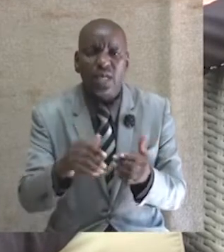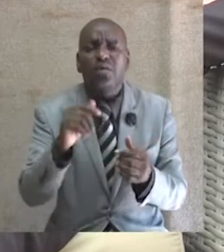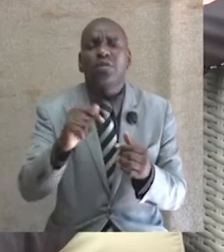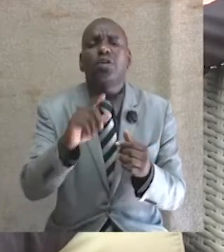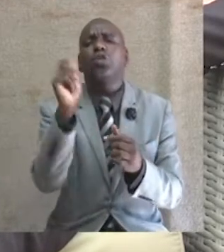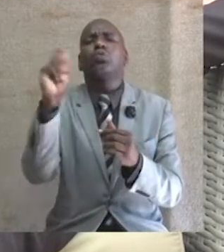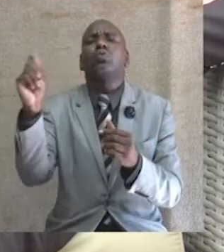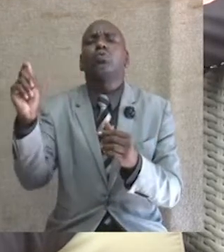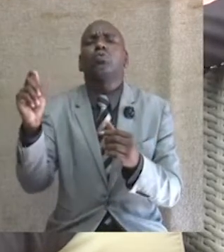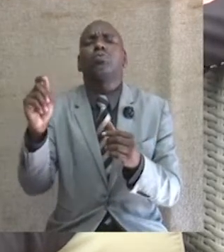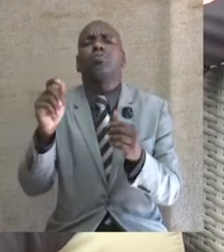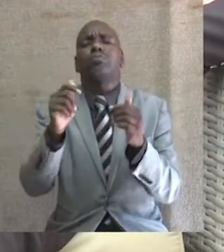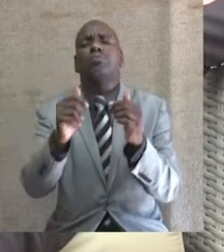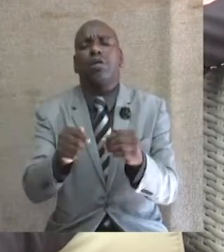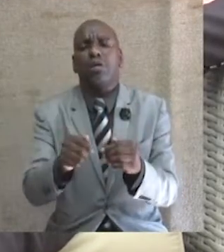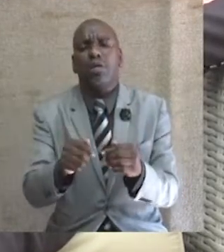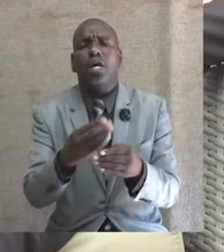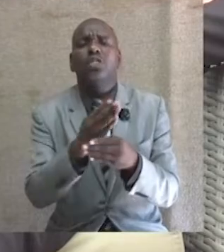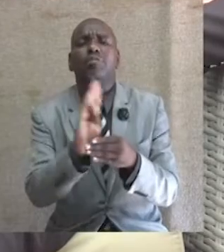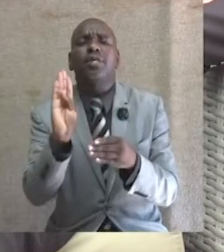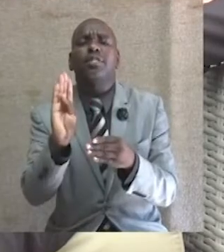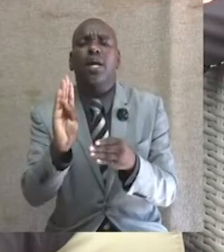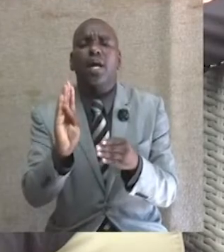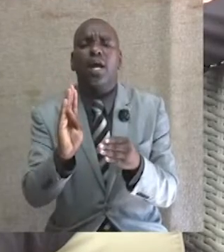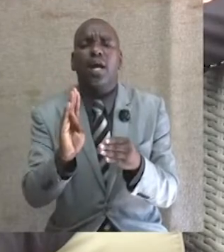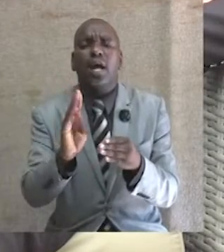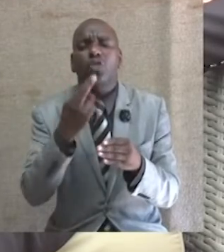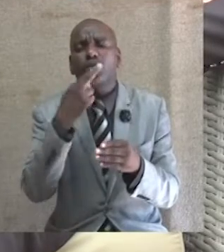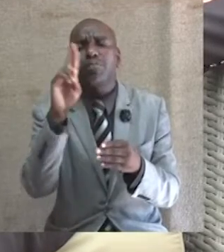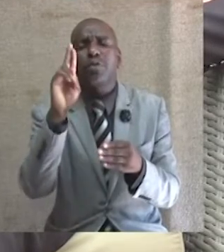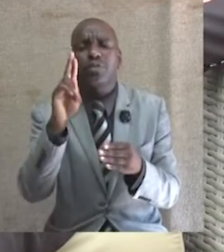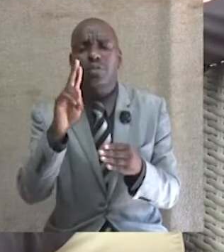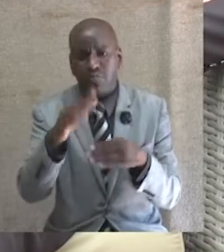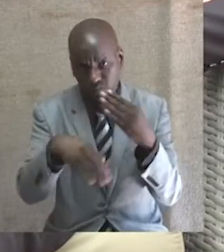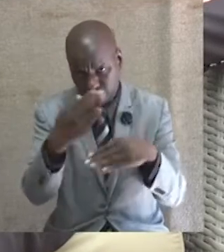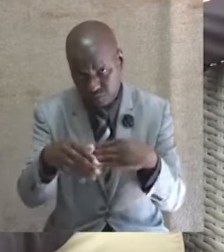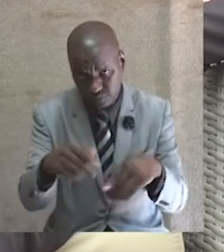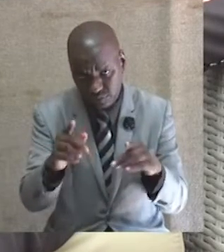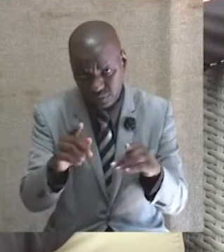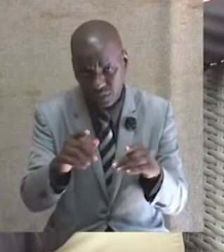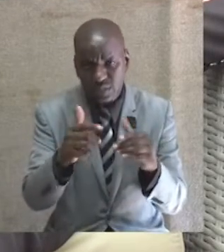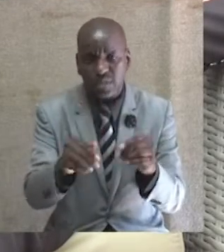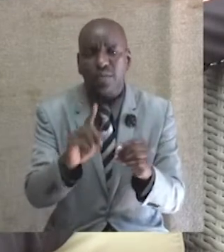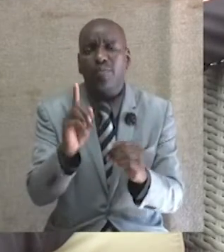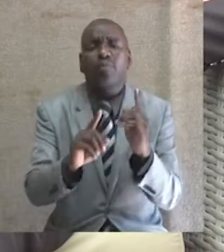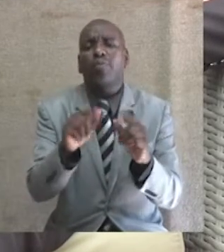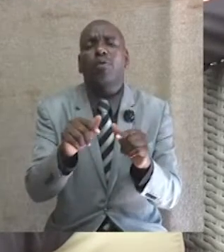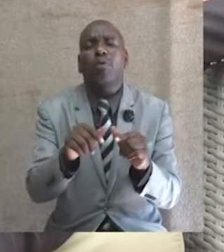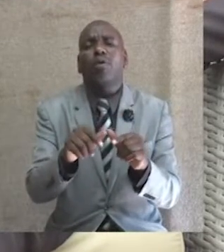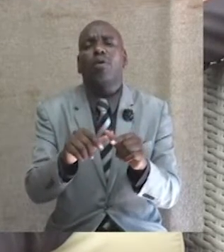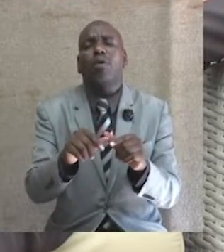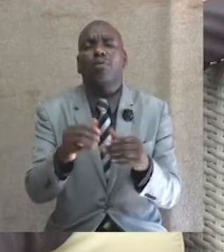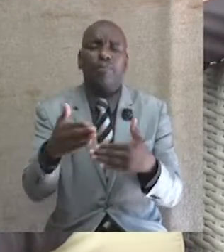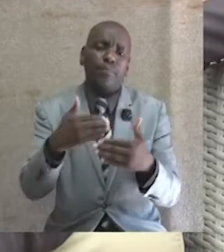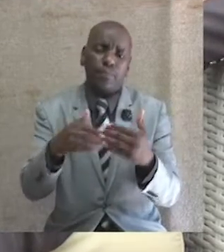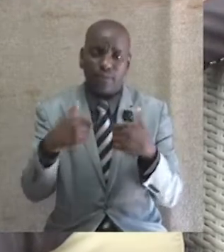district, should be shared with schools. And it's better to report after the necessary precautions have been taken.